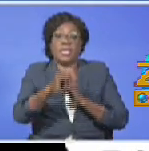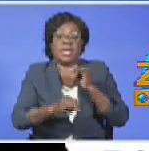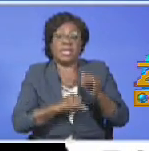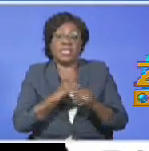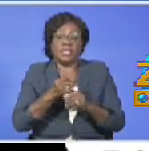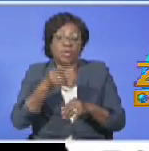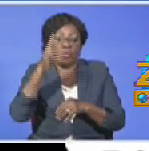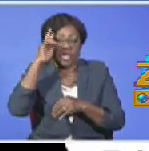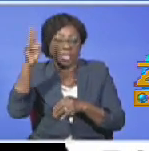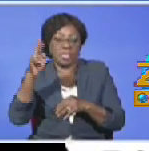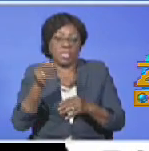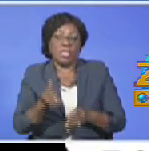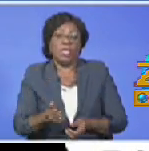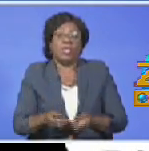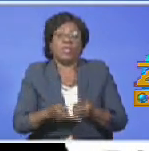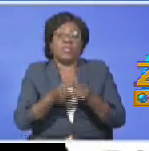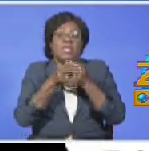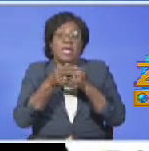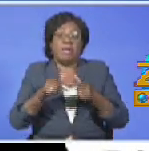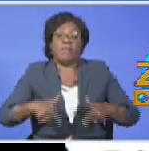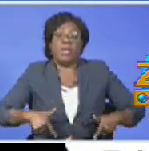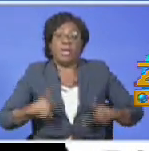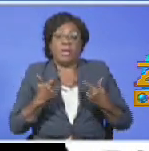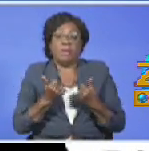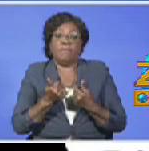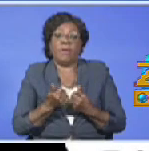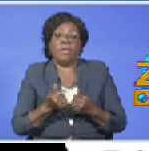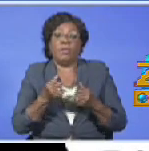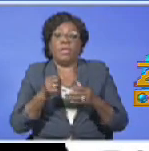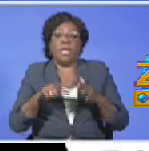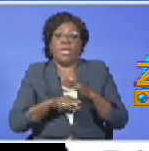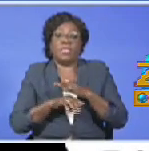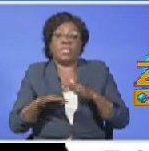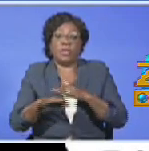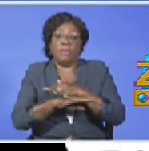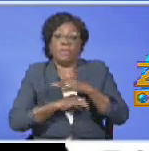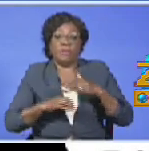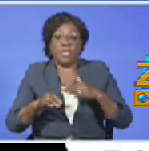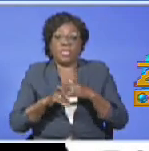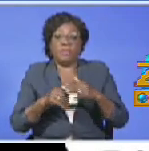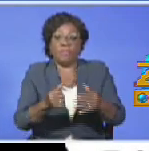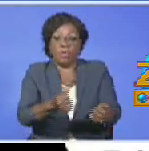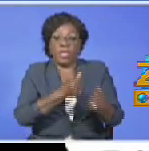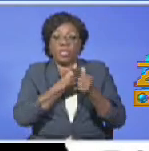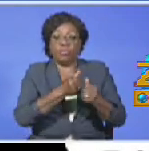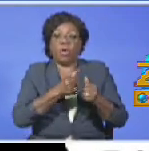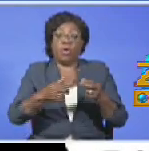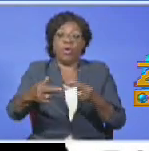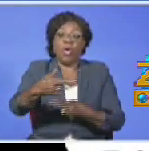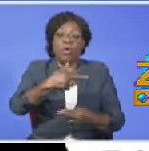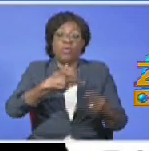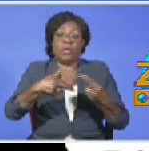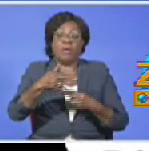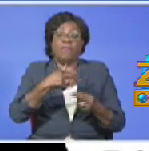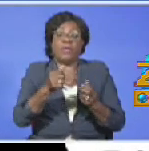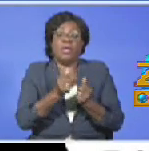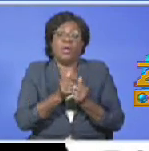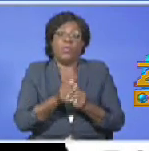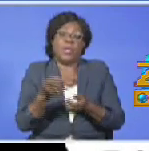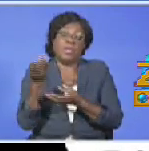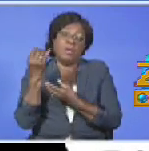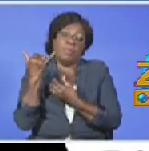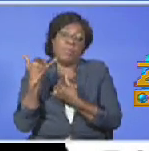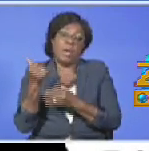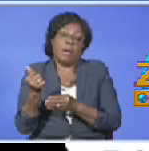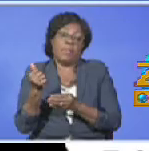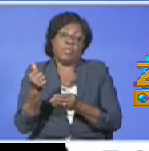lives, preserve livelihoods, and lay a solid foundation for a robust recovery. Further, the country's ongoing commitment to